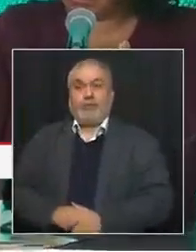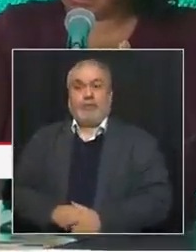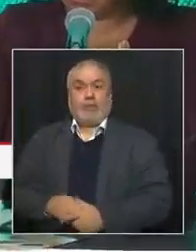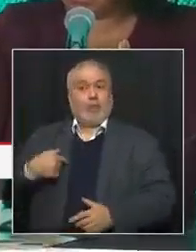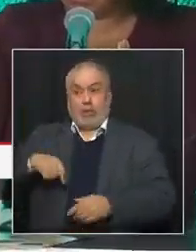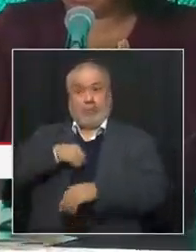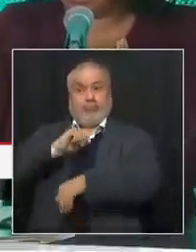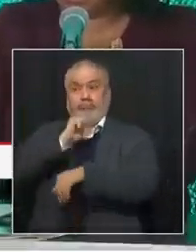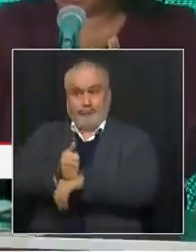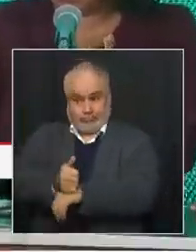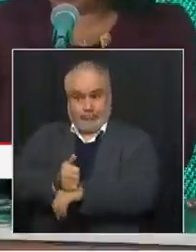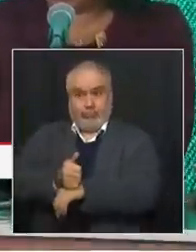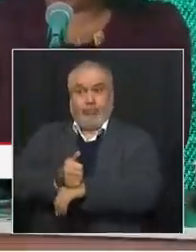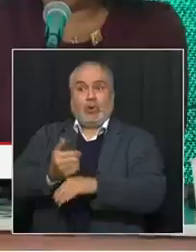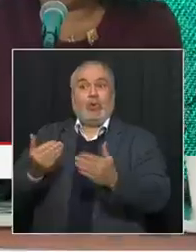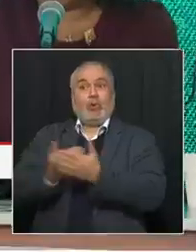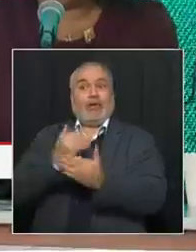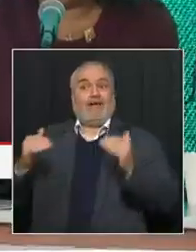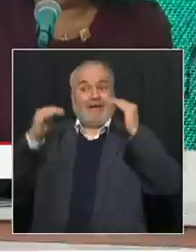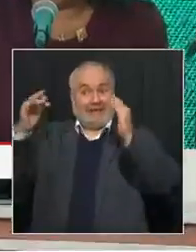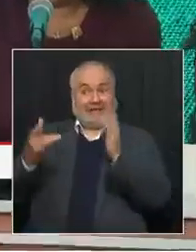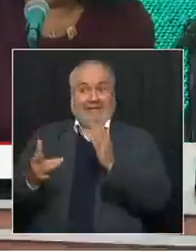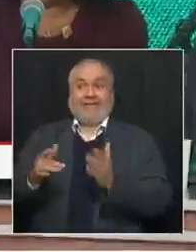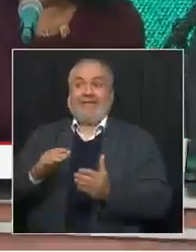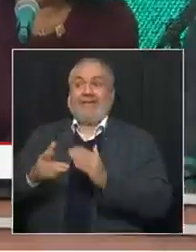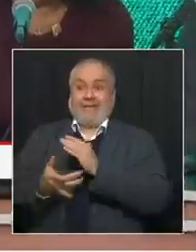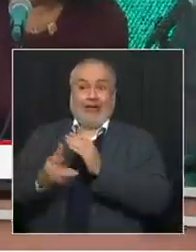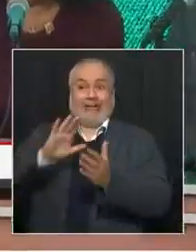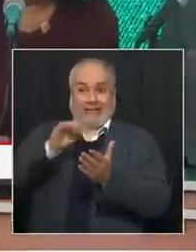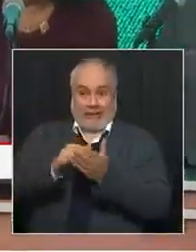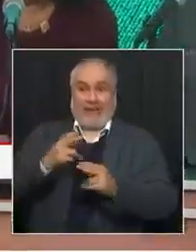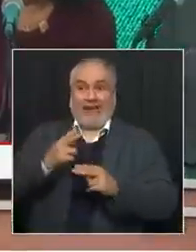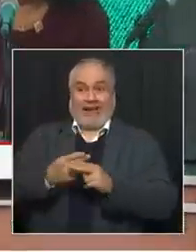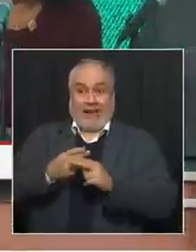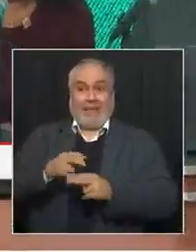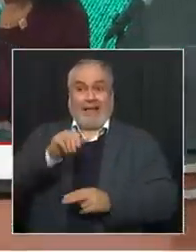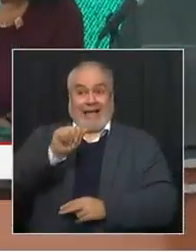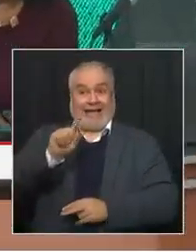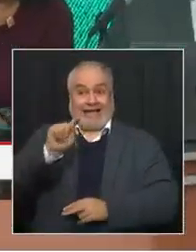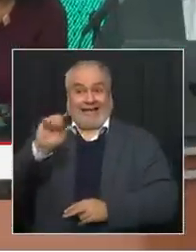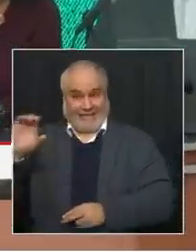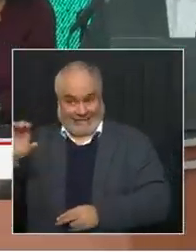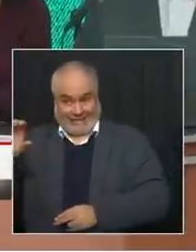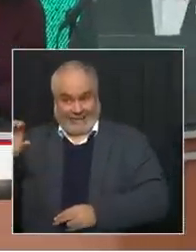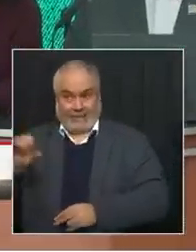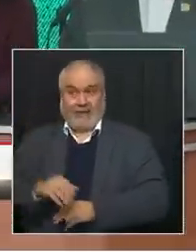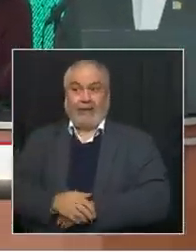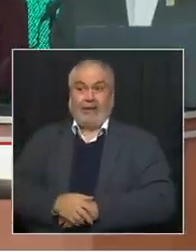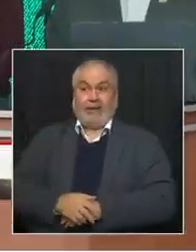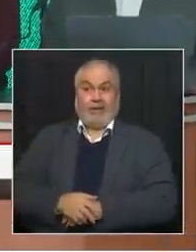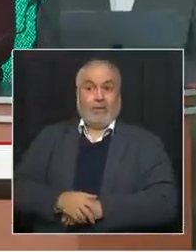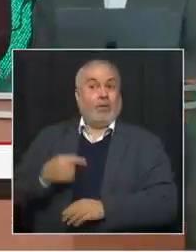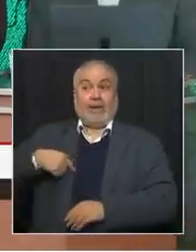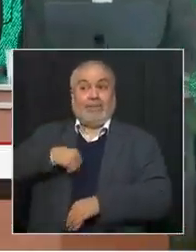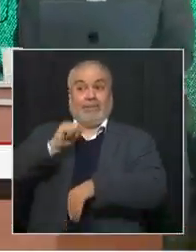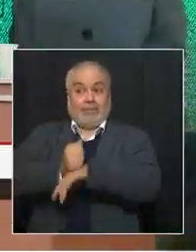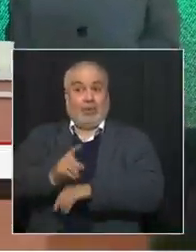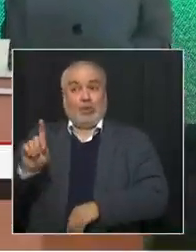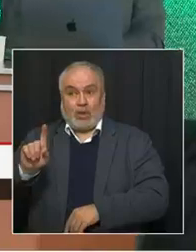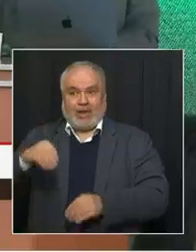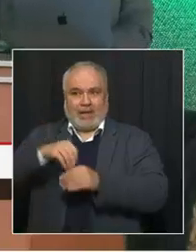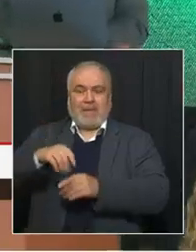old, this big school down here by McKinley, the old warehouse, Penn Center, at the Penn Center. And now high